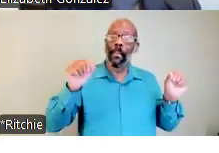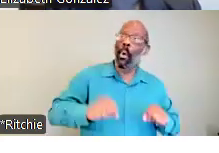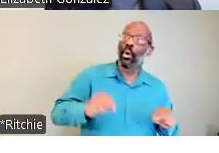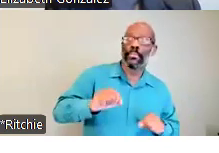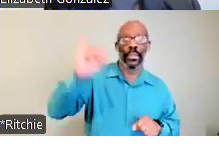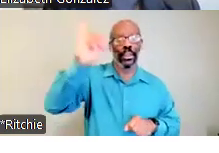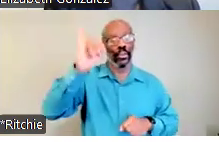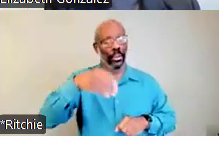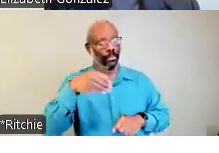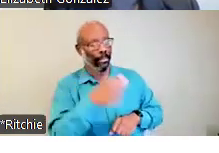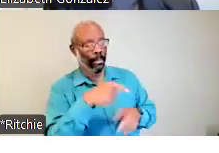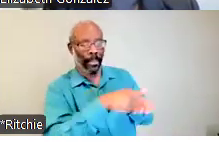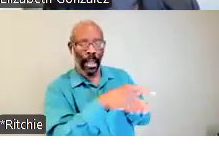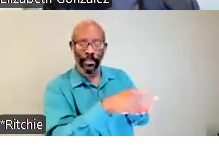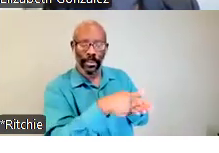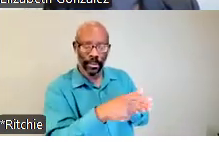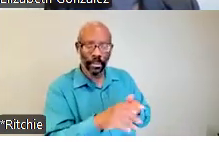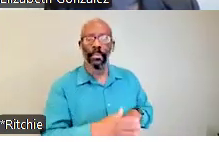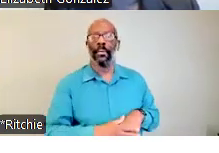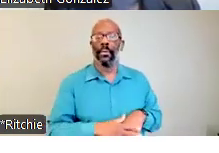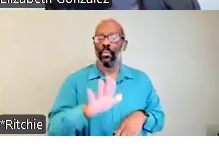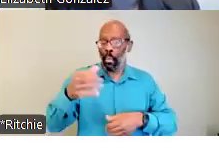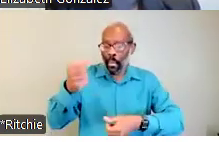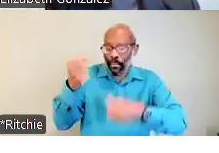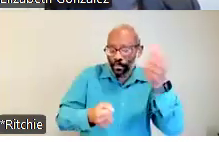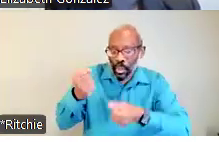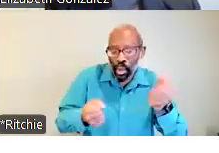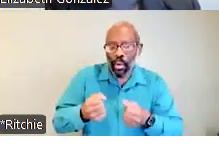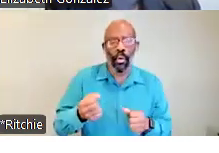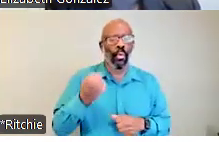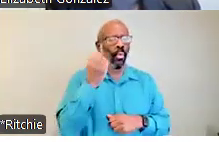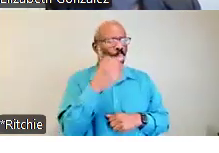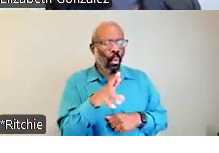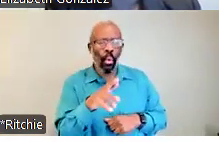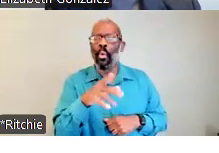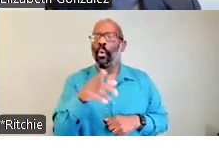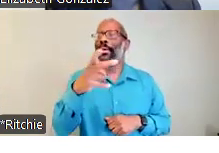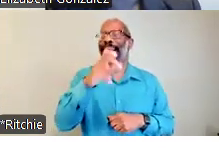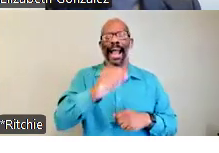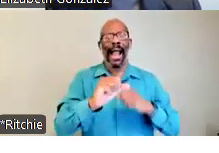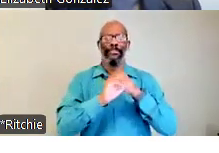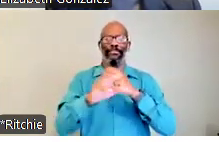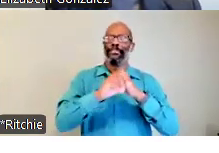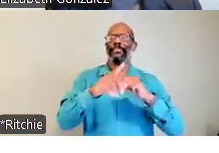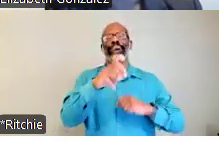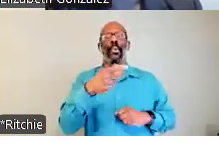funds, like your GoFundMe, like friends and family helping you.